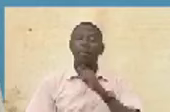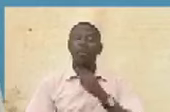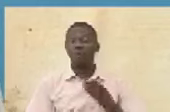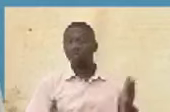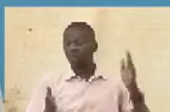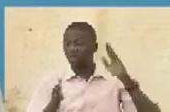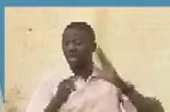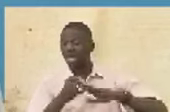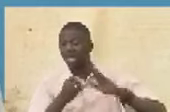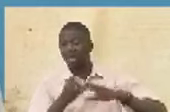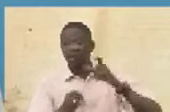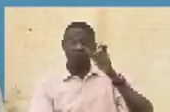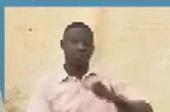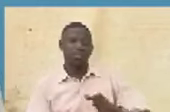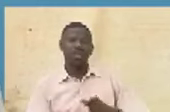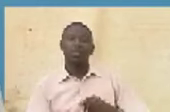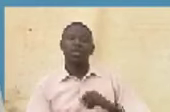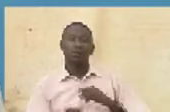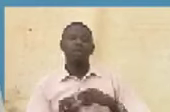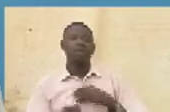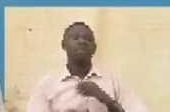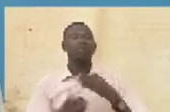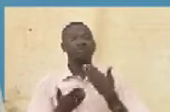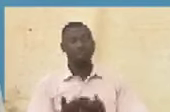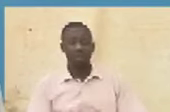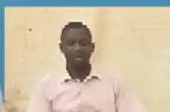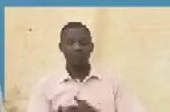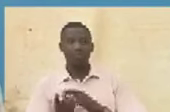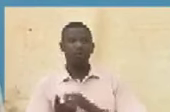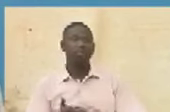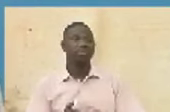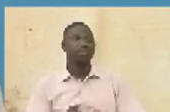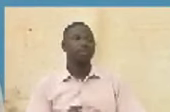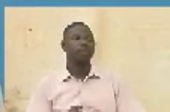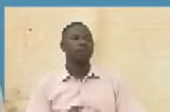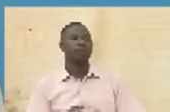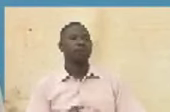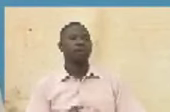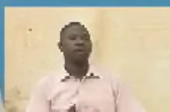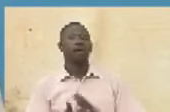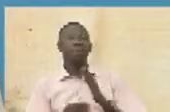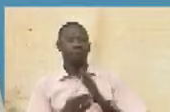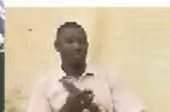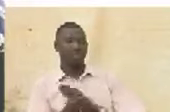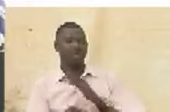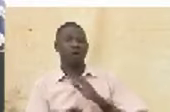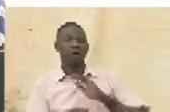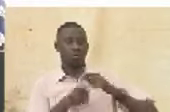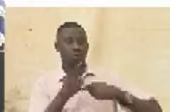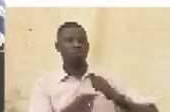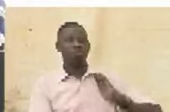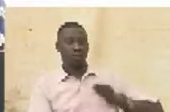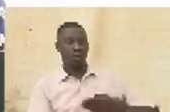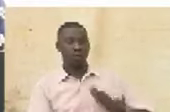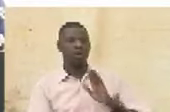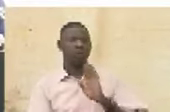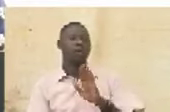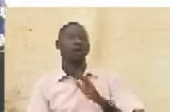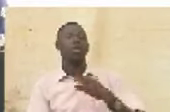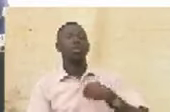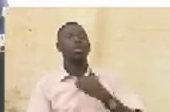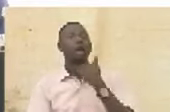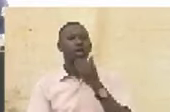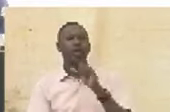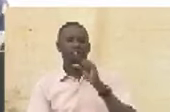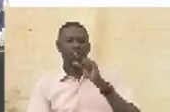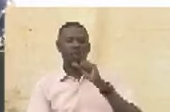passing. Then they came for the women. Before we move on to the women, I'll just want to